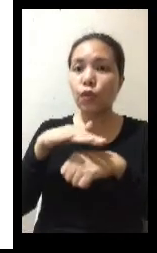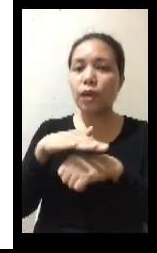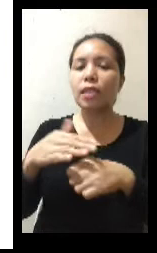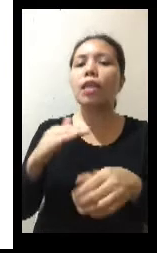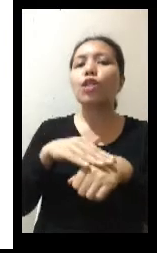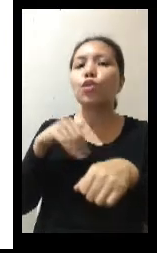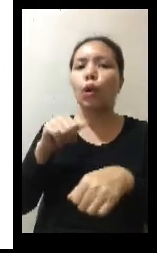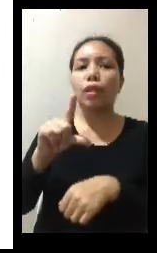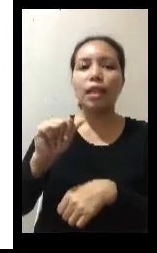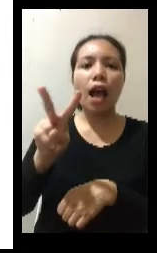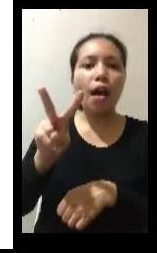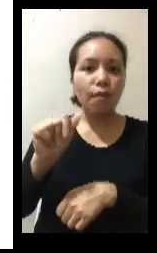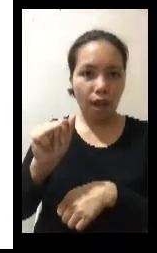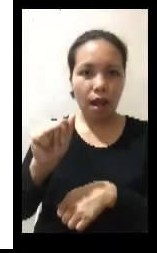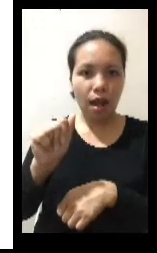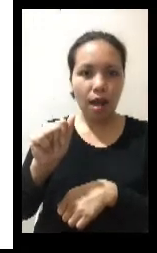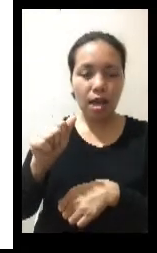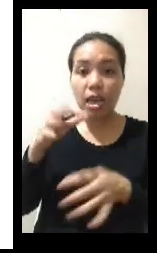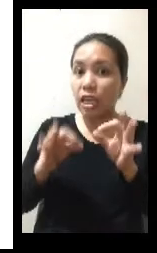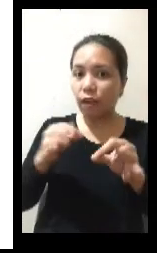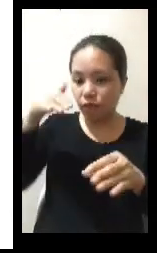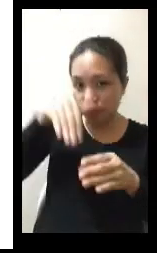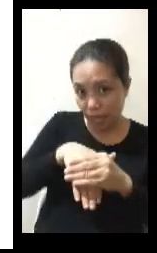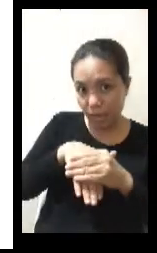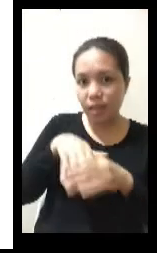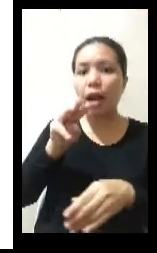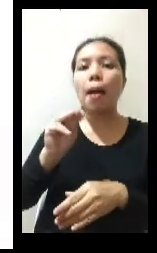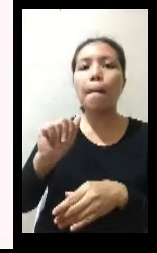magma flows onto the Earth's surface, it is called lava.